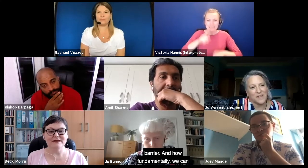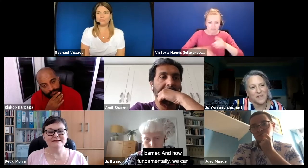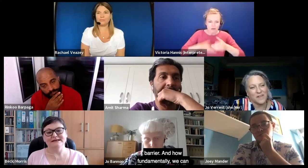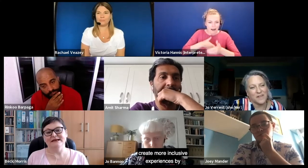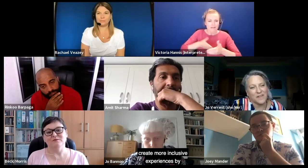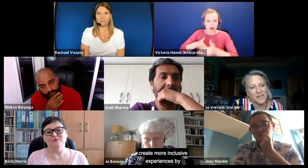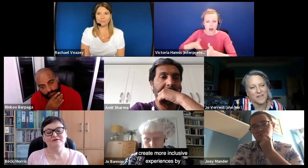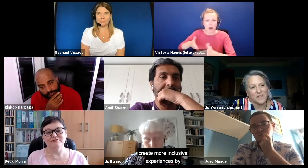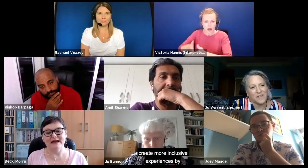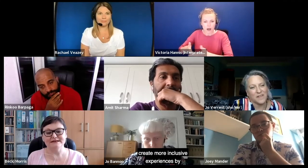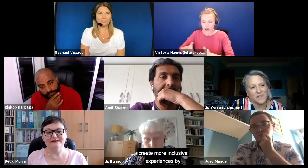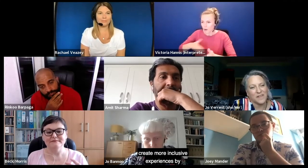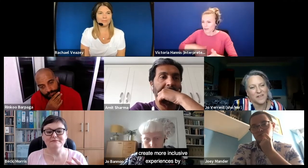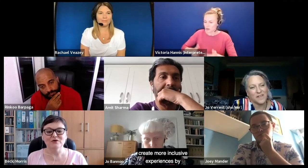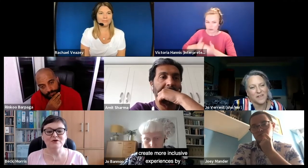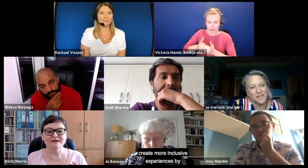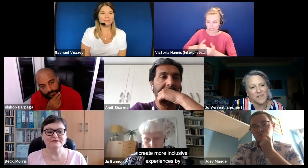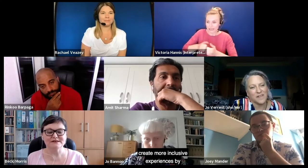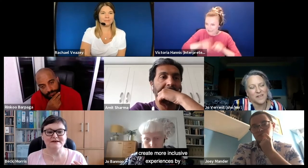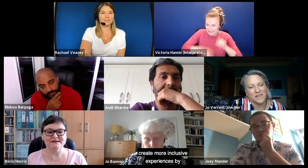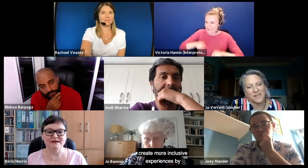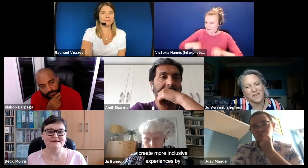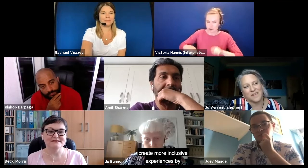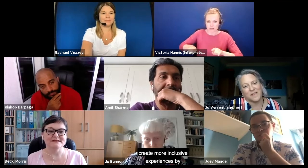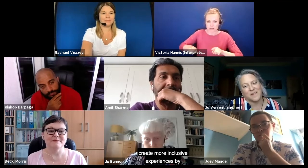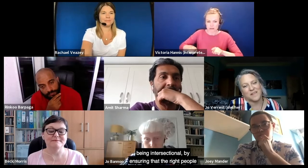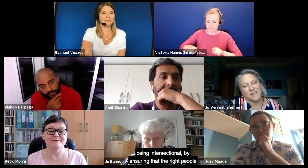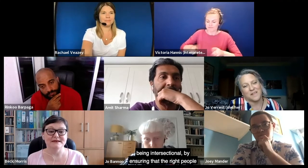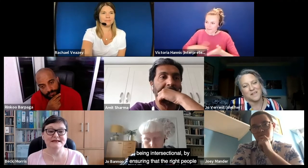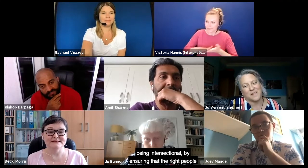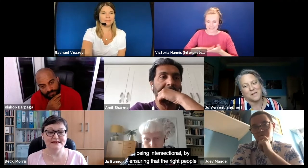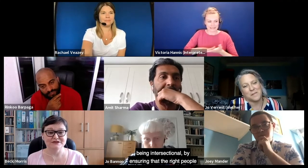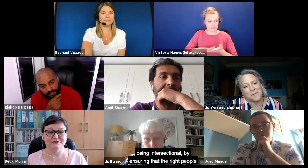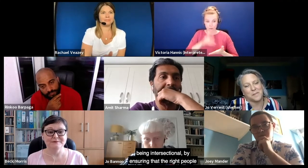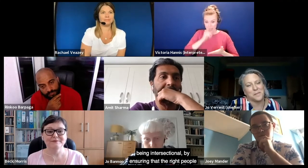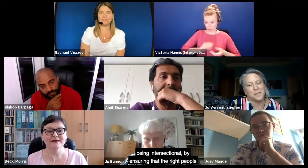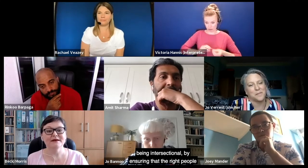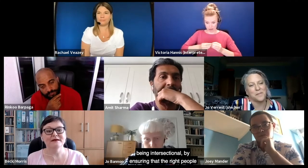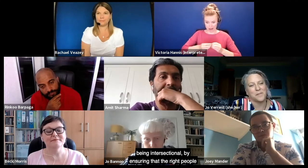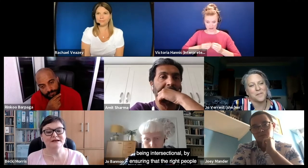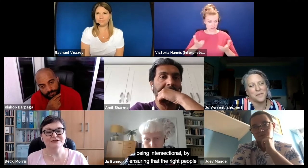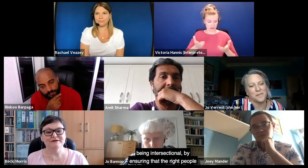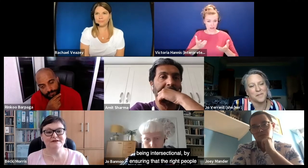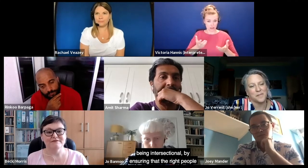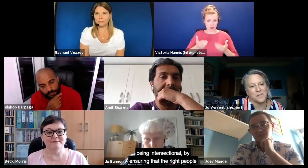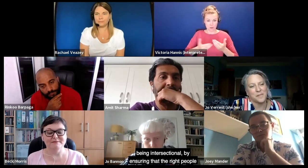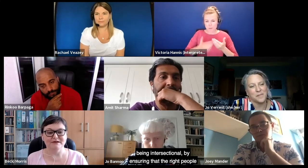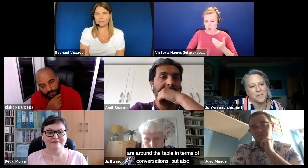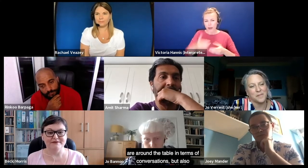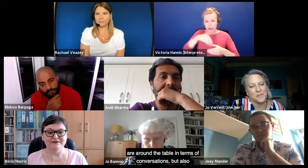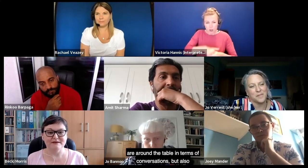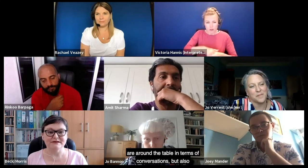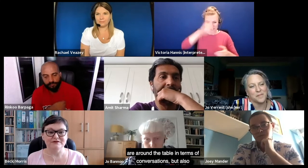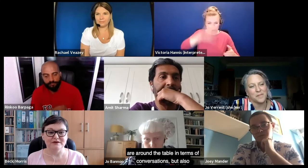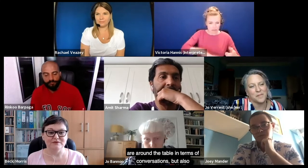how fundamentally we can create more inclusive experiences by being intersectional, by ensuring that the right people are